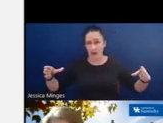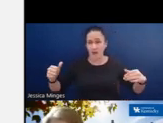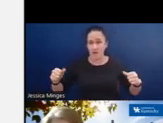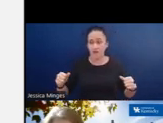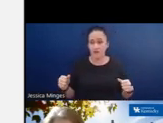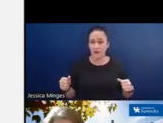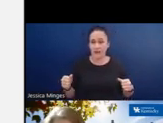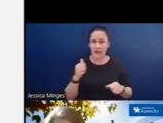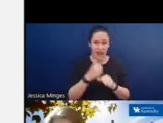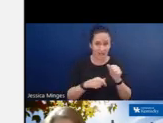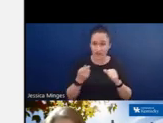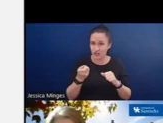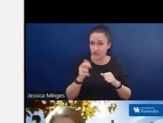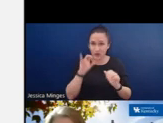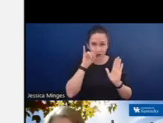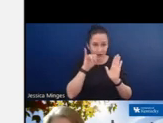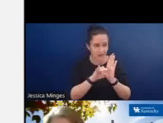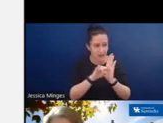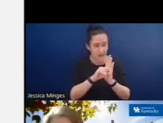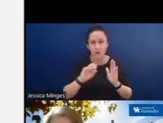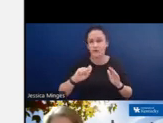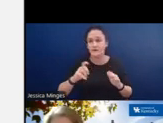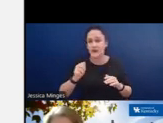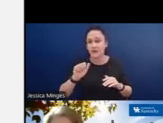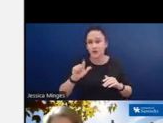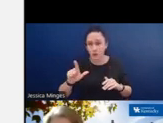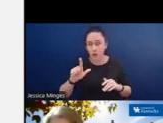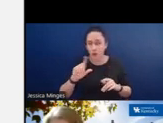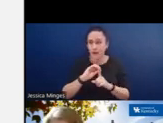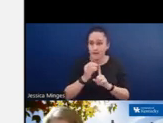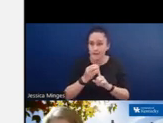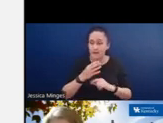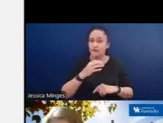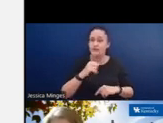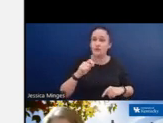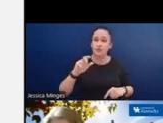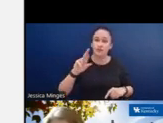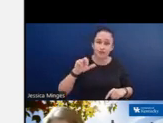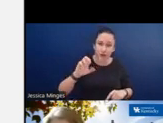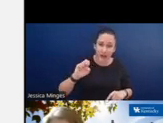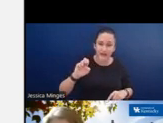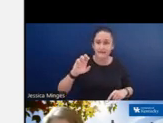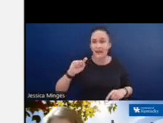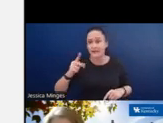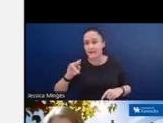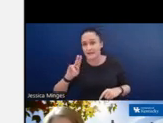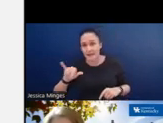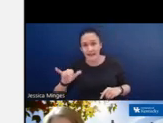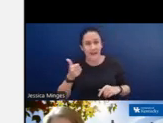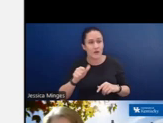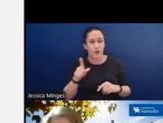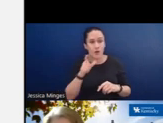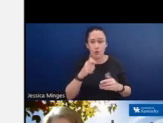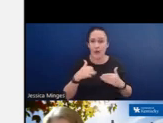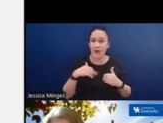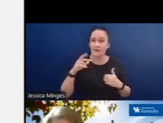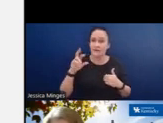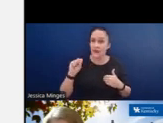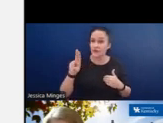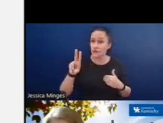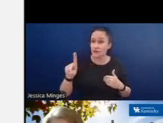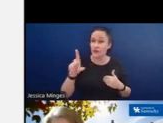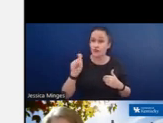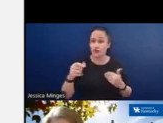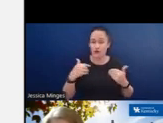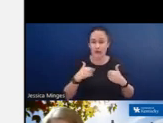gender identity and sexual orientation, race and ethnicity, and every person who uses drugs or has a substance use disorder should have